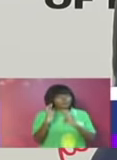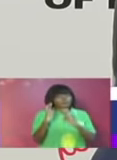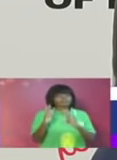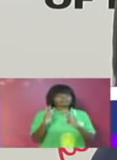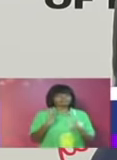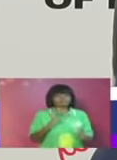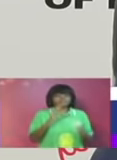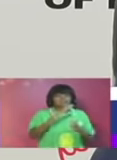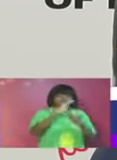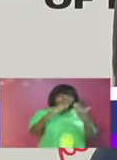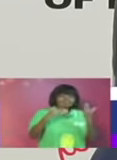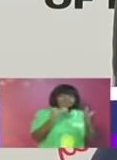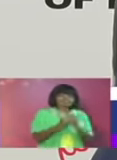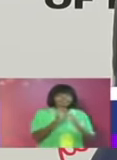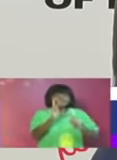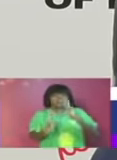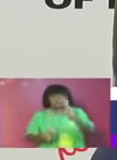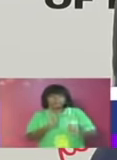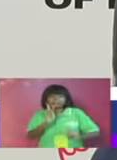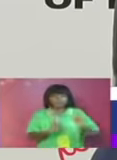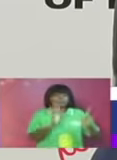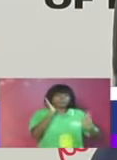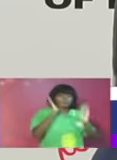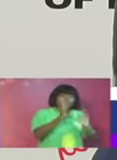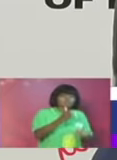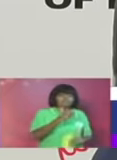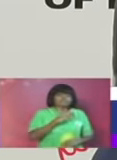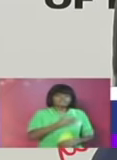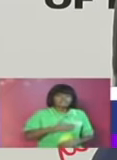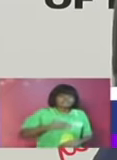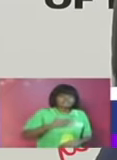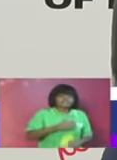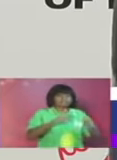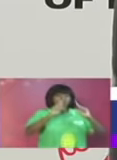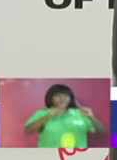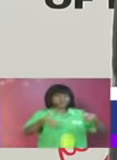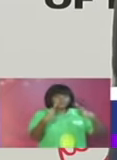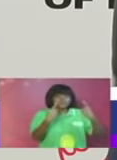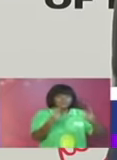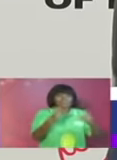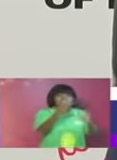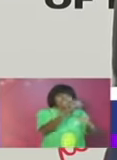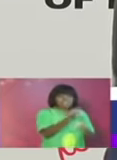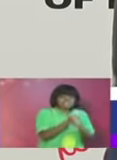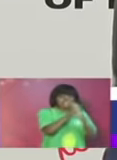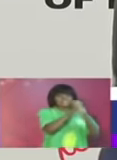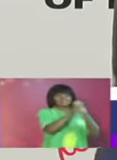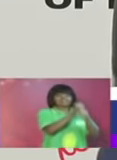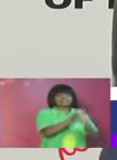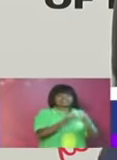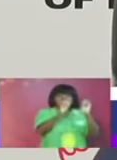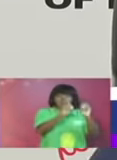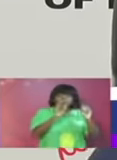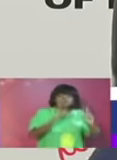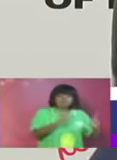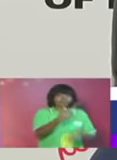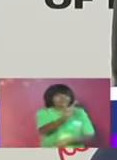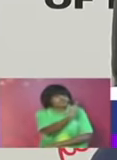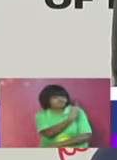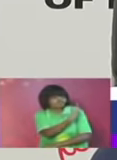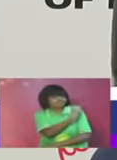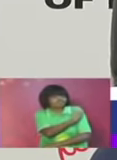being vaccinated. Because as we bring out more and more persons, the risk to society